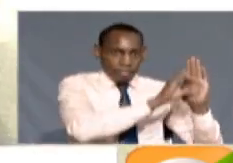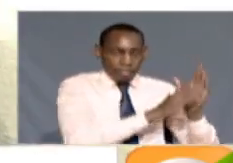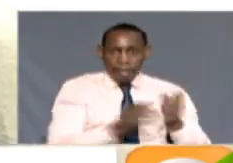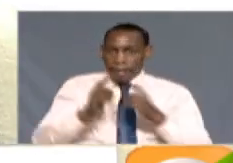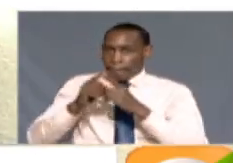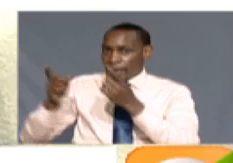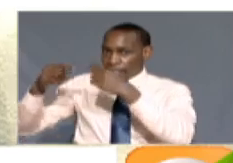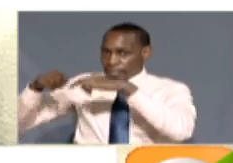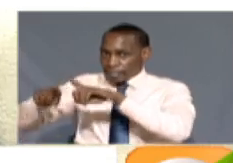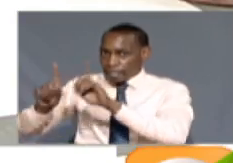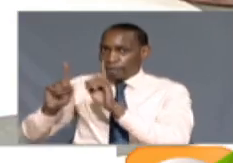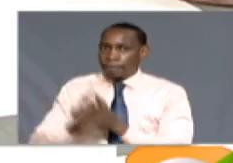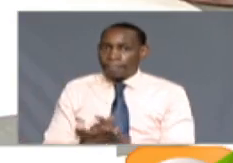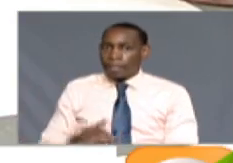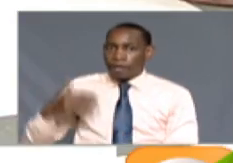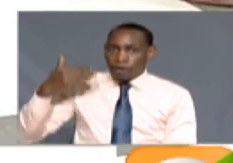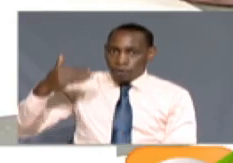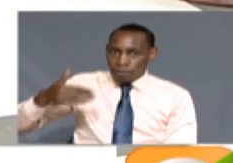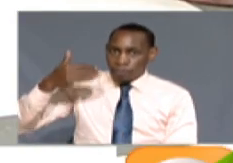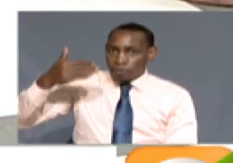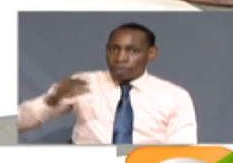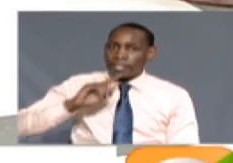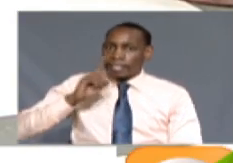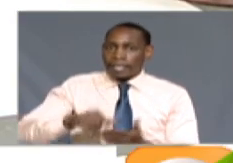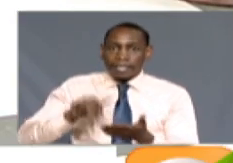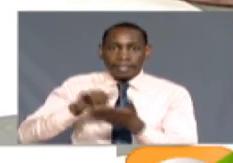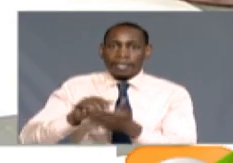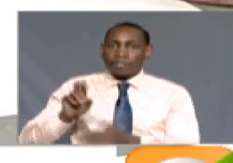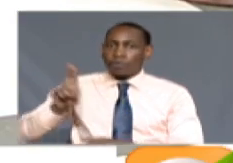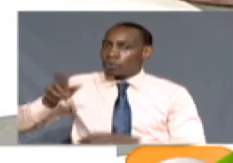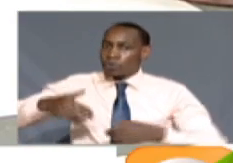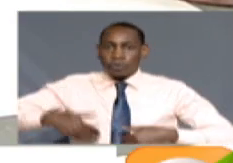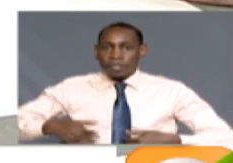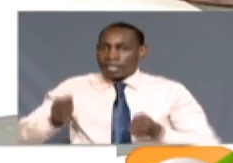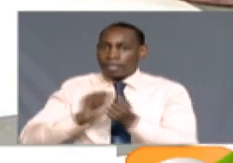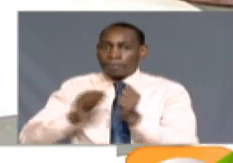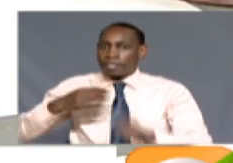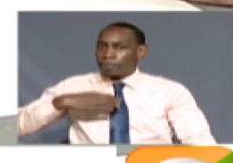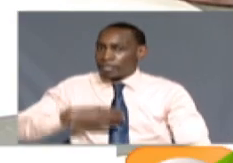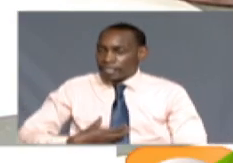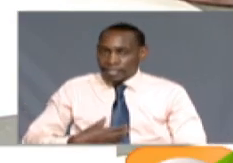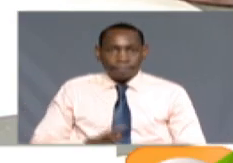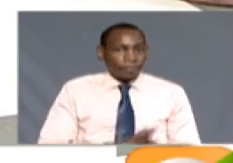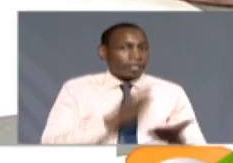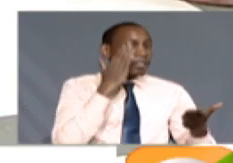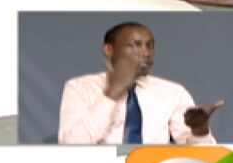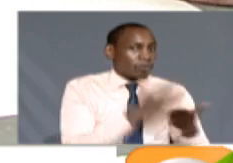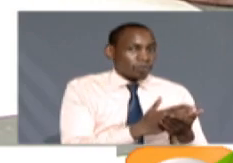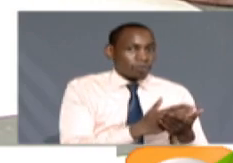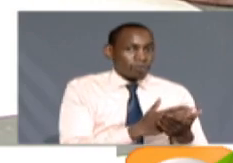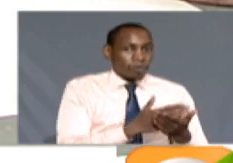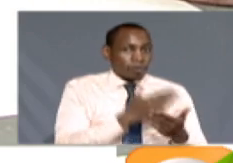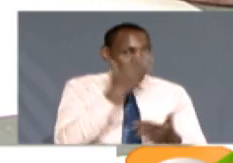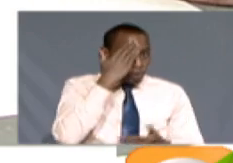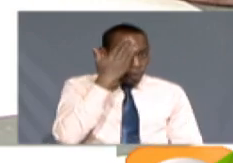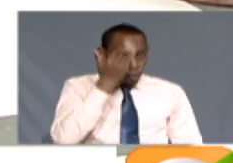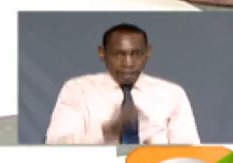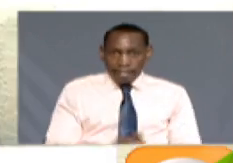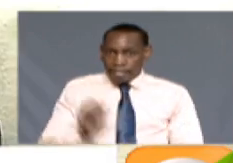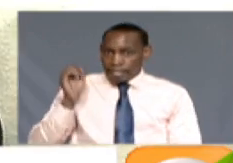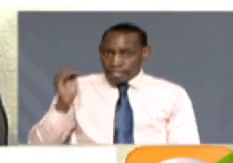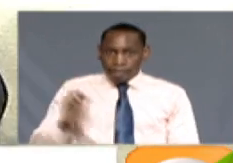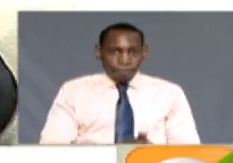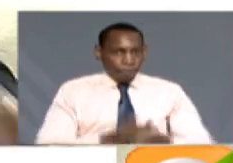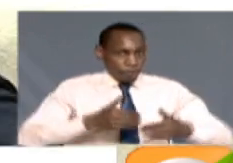yourself have constantly said he's too young to retire. You said it. Absolutely. Do you know why? Why? If a young